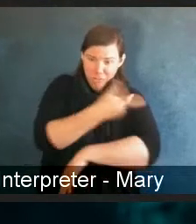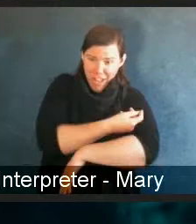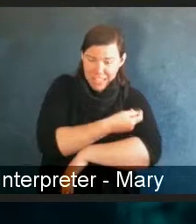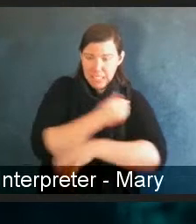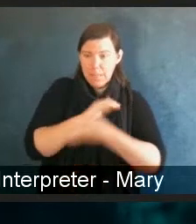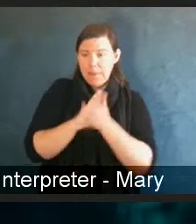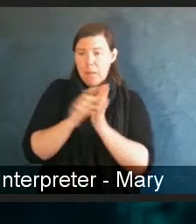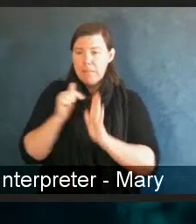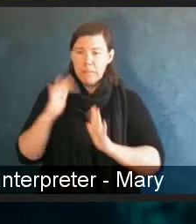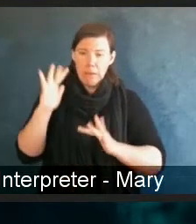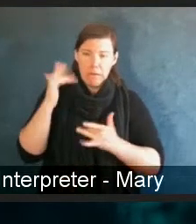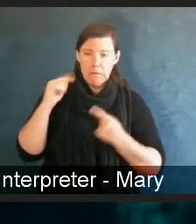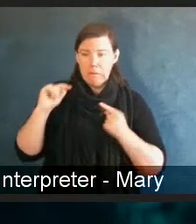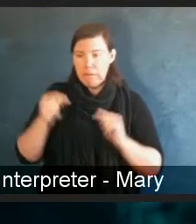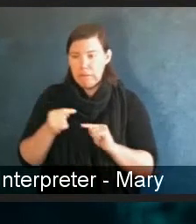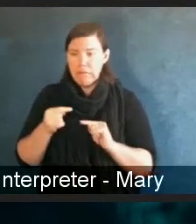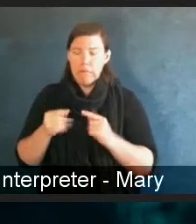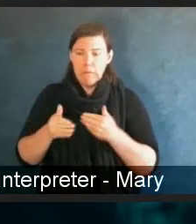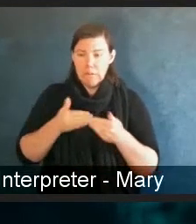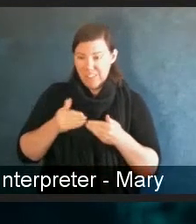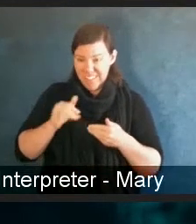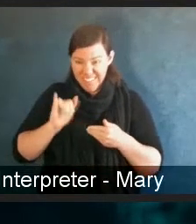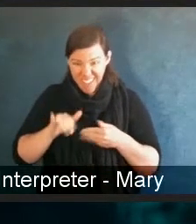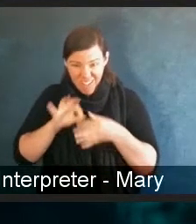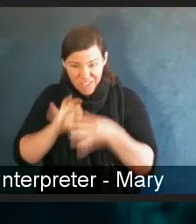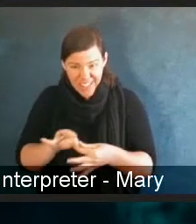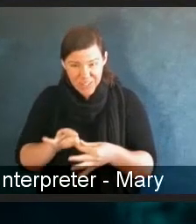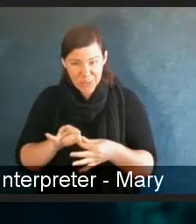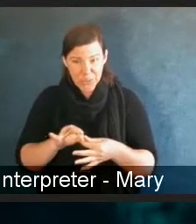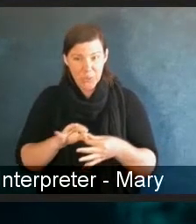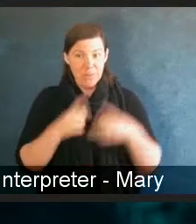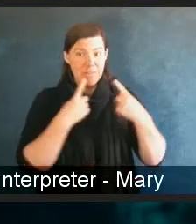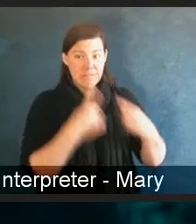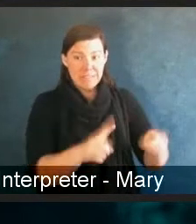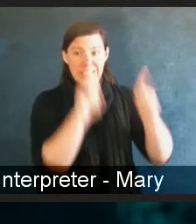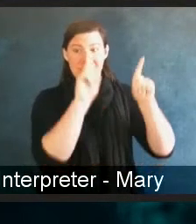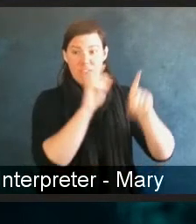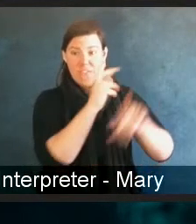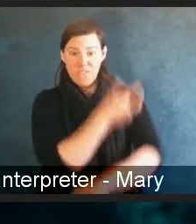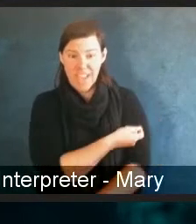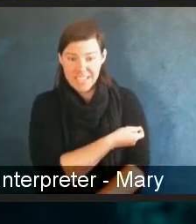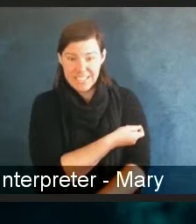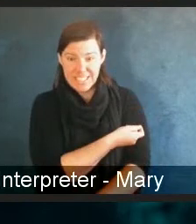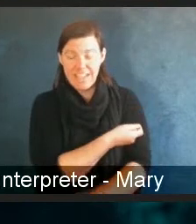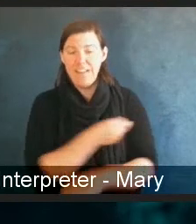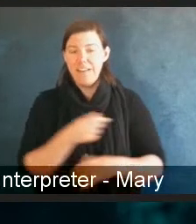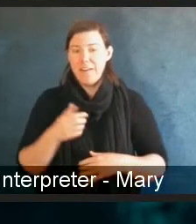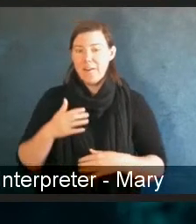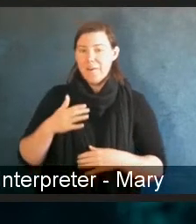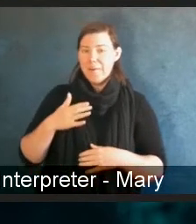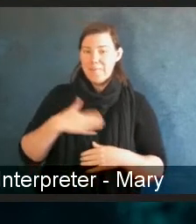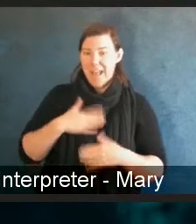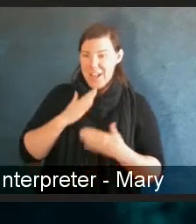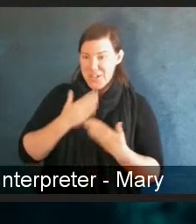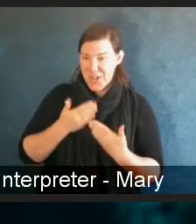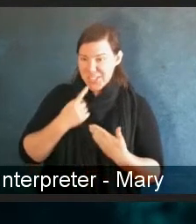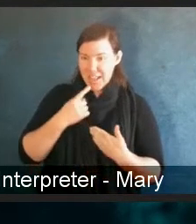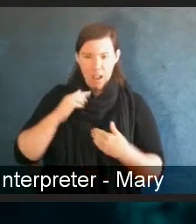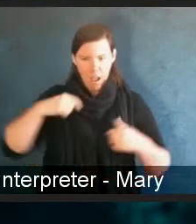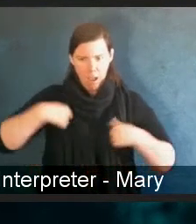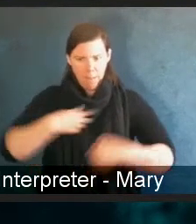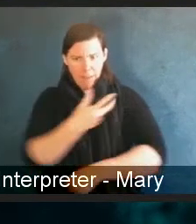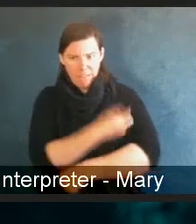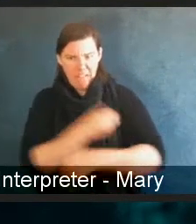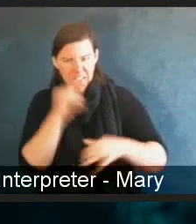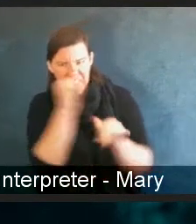an incredibly bad reaction to my vaccine. And I said, oh, I am delighted to hear that. And I don't know if I should have said that, but that's sort of the way